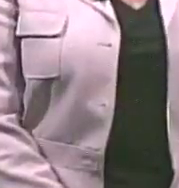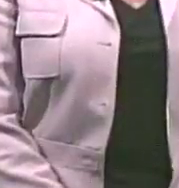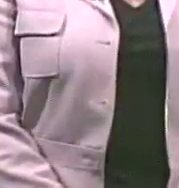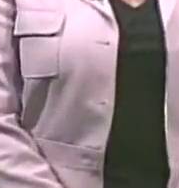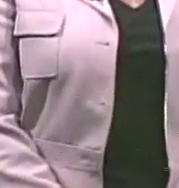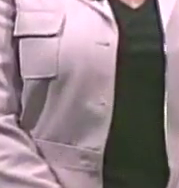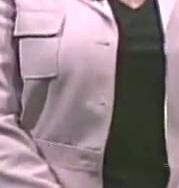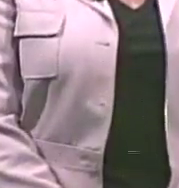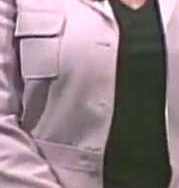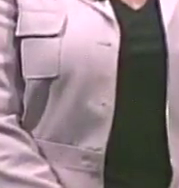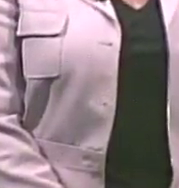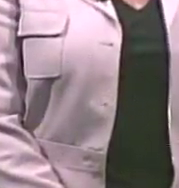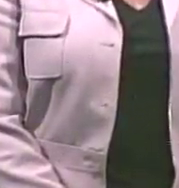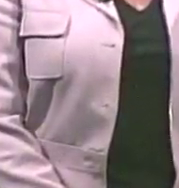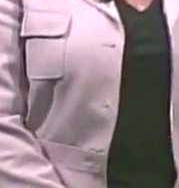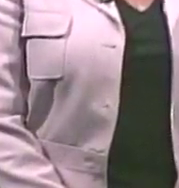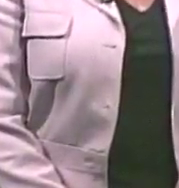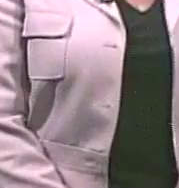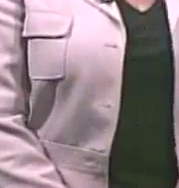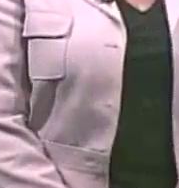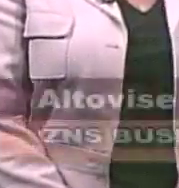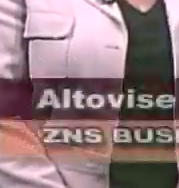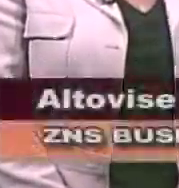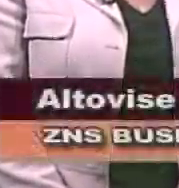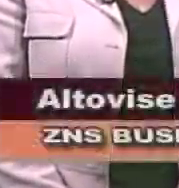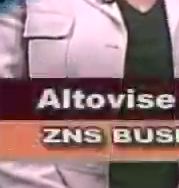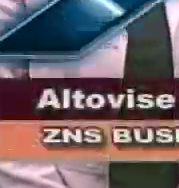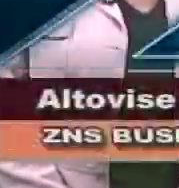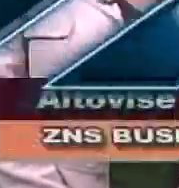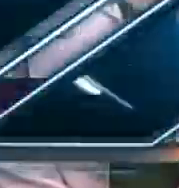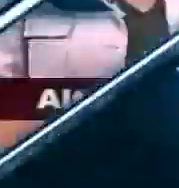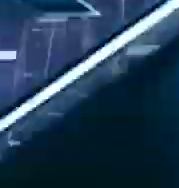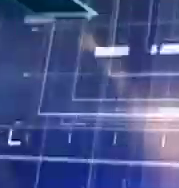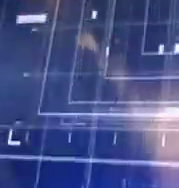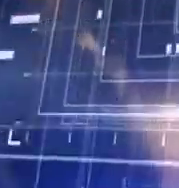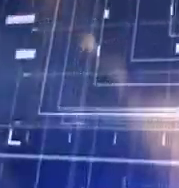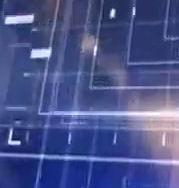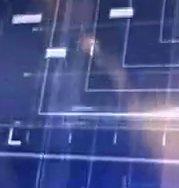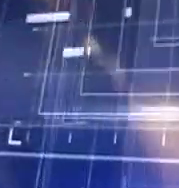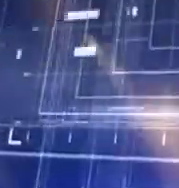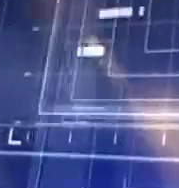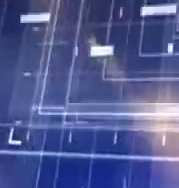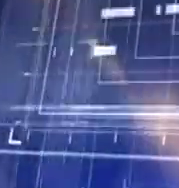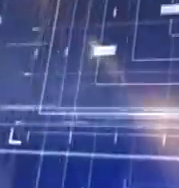tonight's edition of The Business Beat, sponsored by Royal Fidelity. I'm Altavis Munnings. Thanks so much for watching.